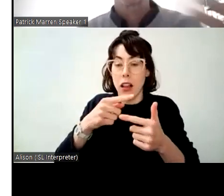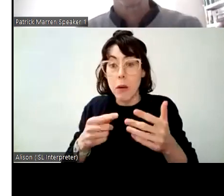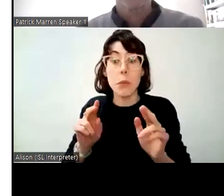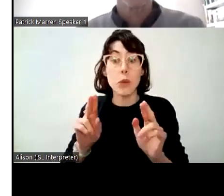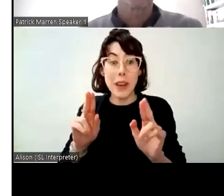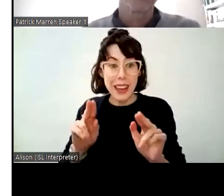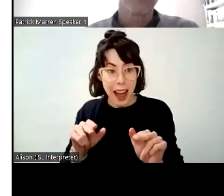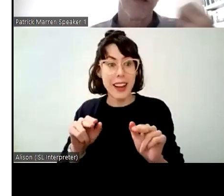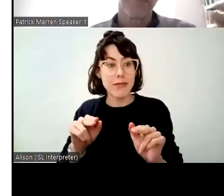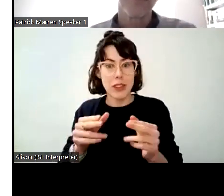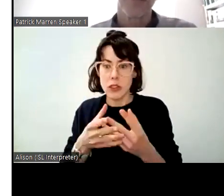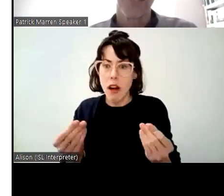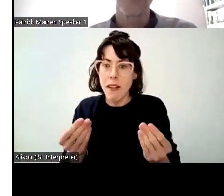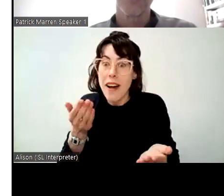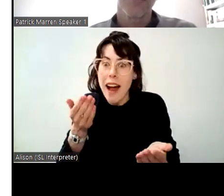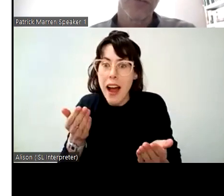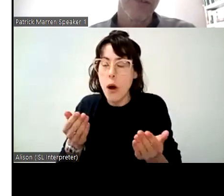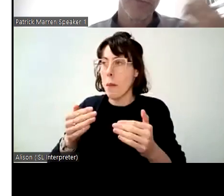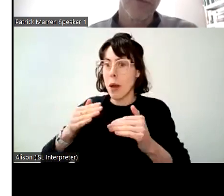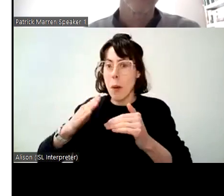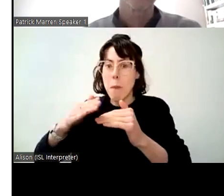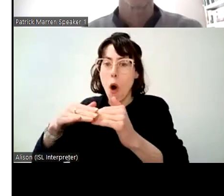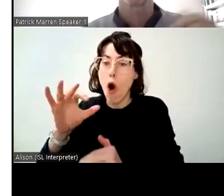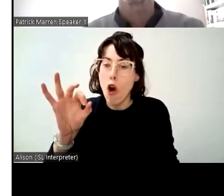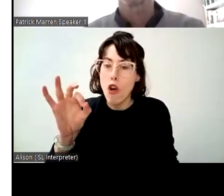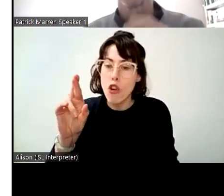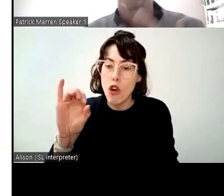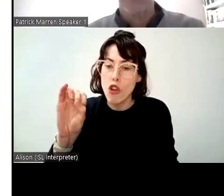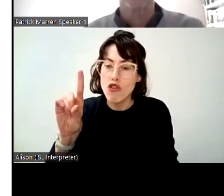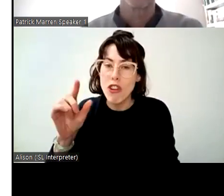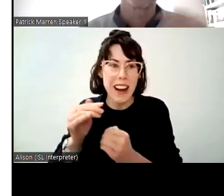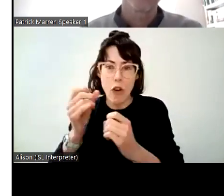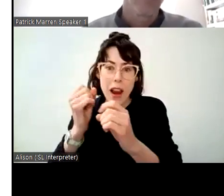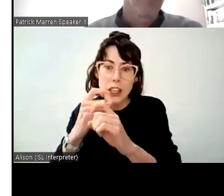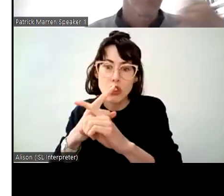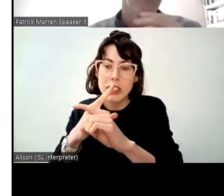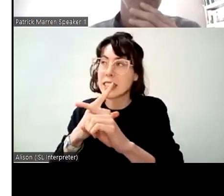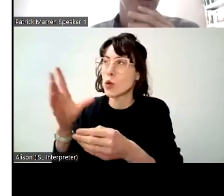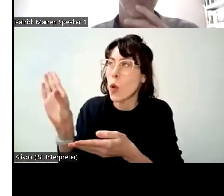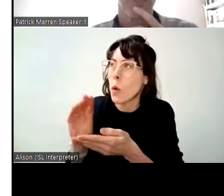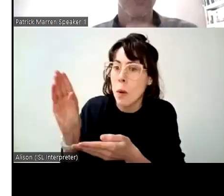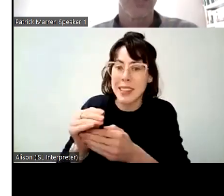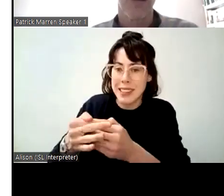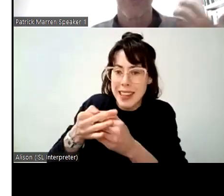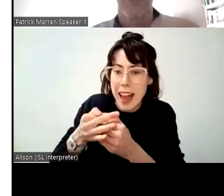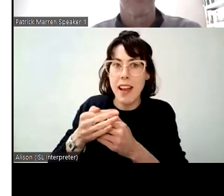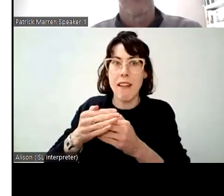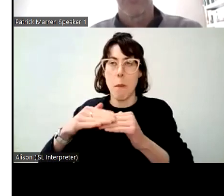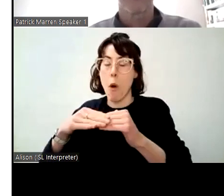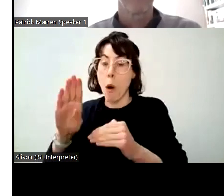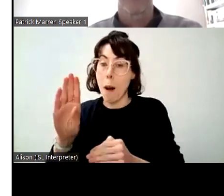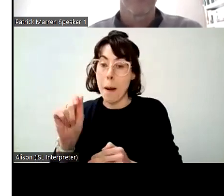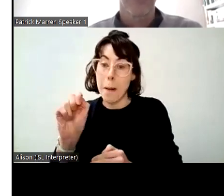can expand the grid, we can develop interconnectors, develop storage systems, new batteries, hydrogen as an energy